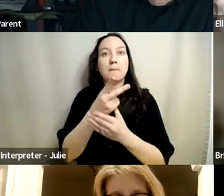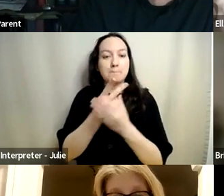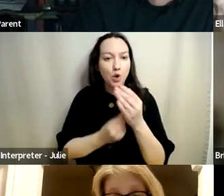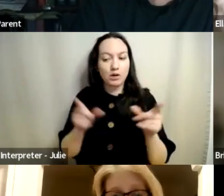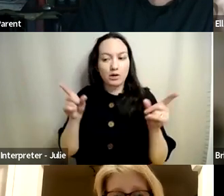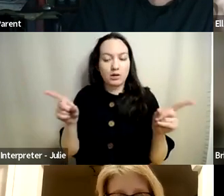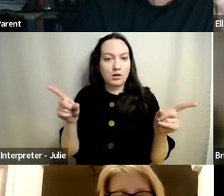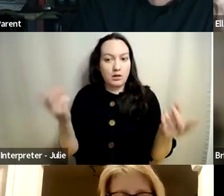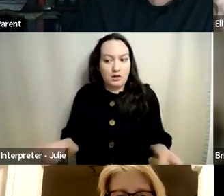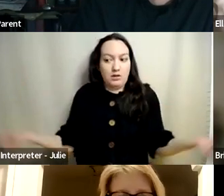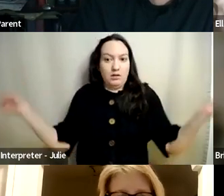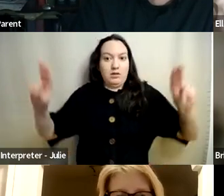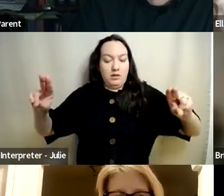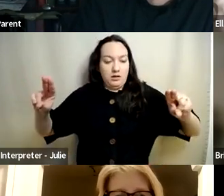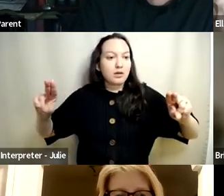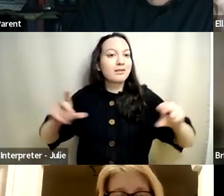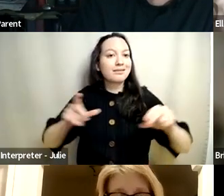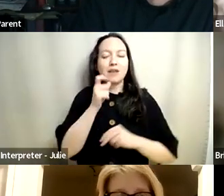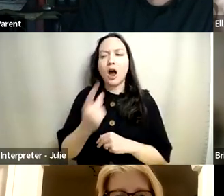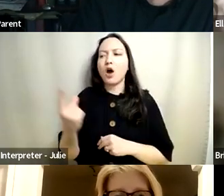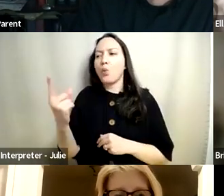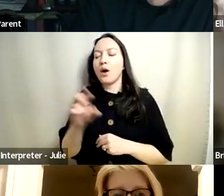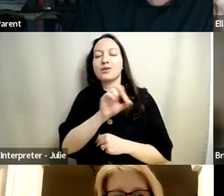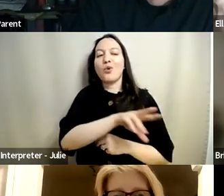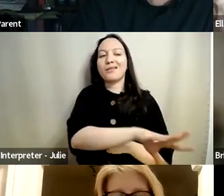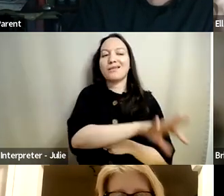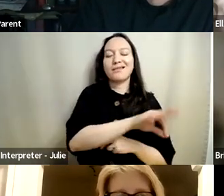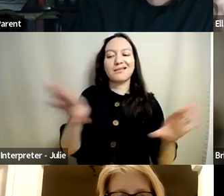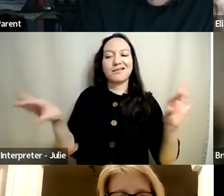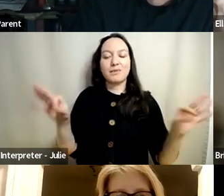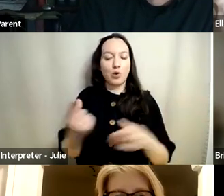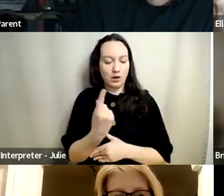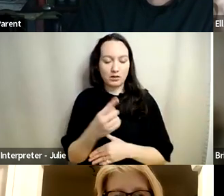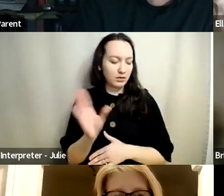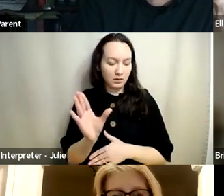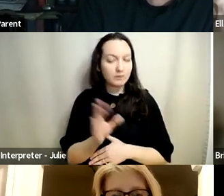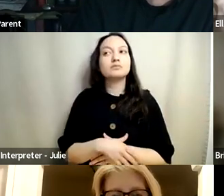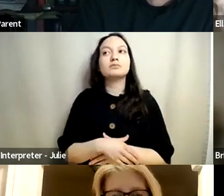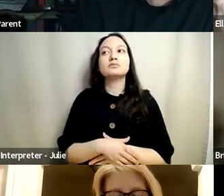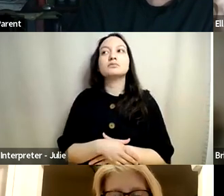asked for more money. It's not simply one or the other. And that,